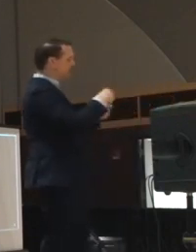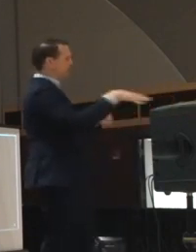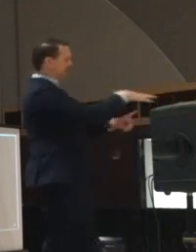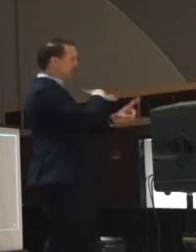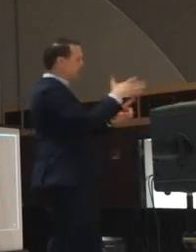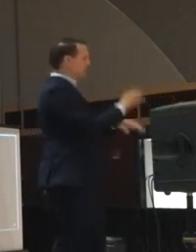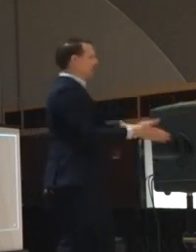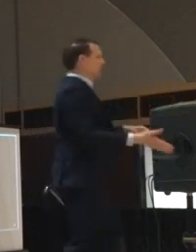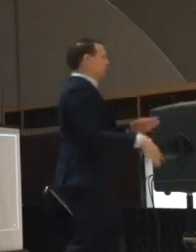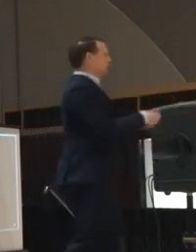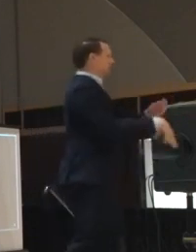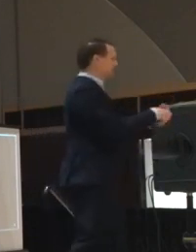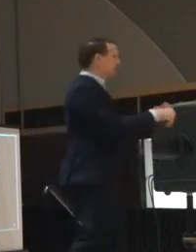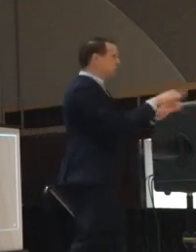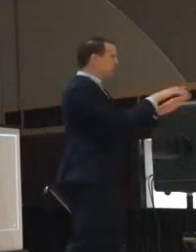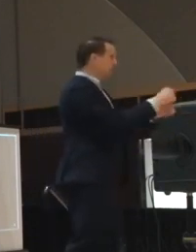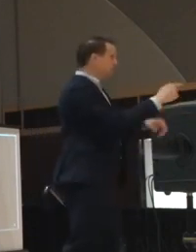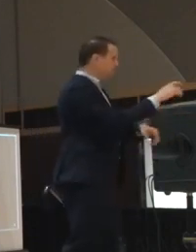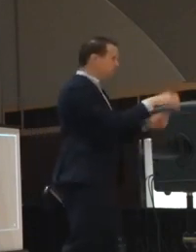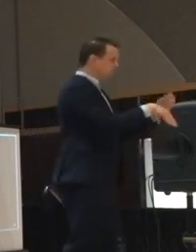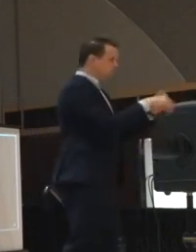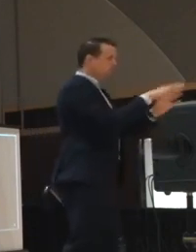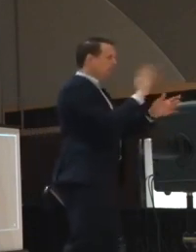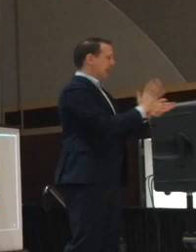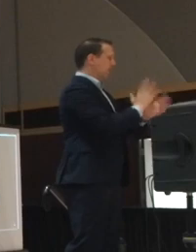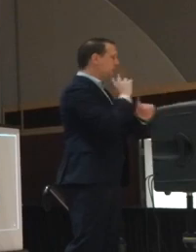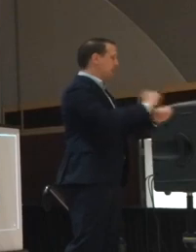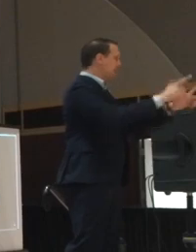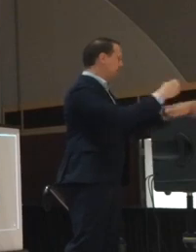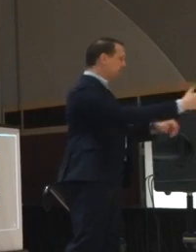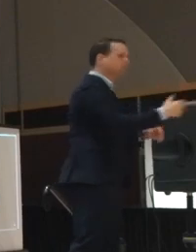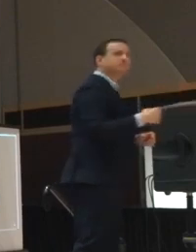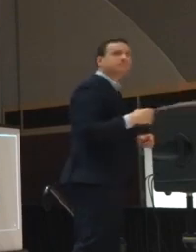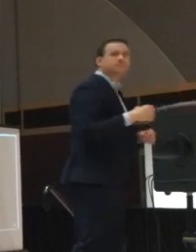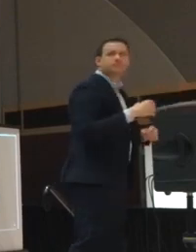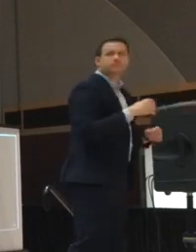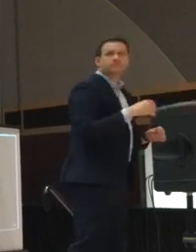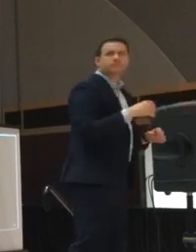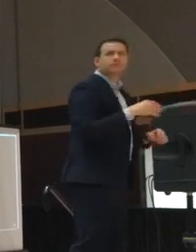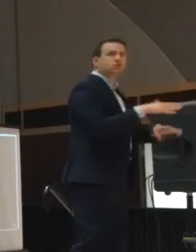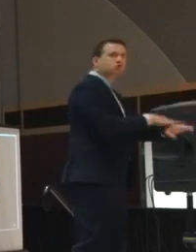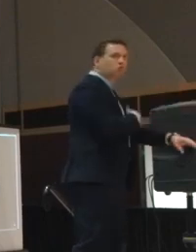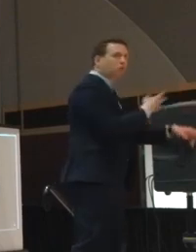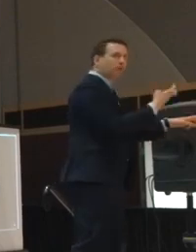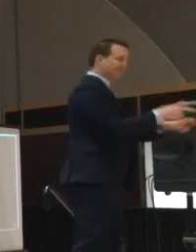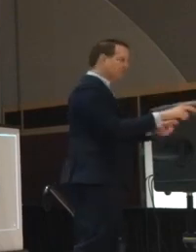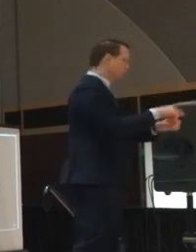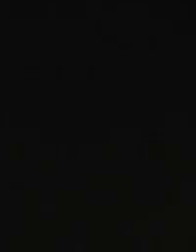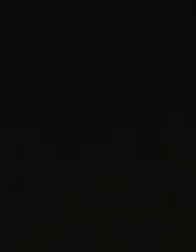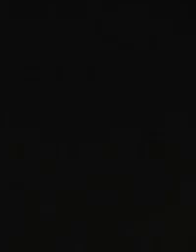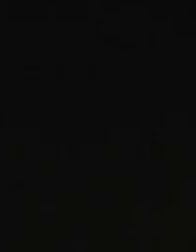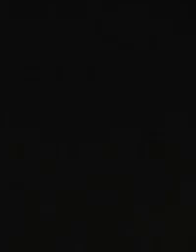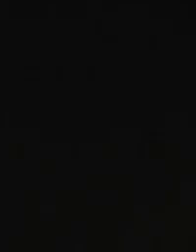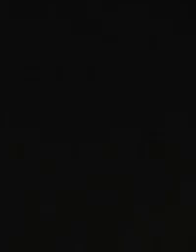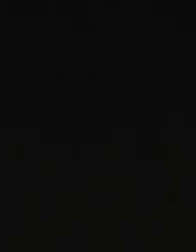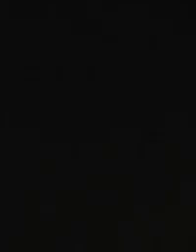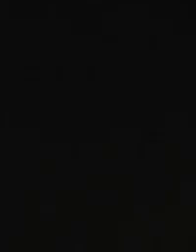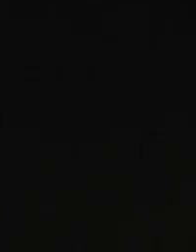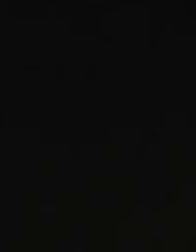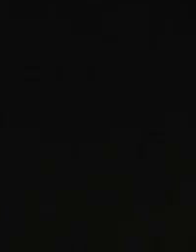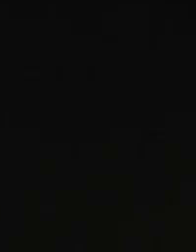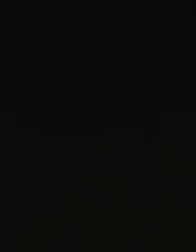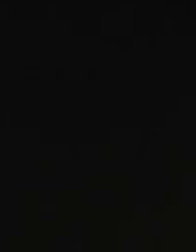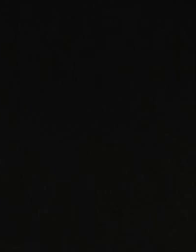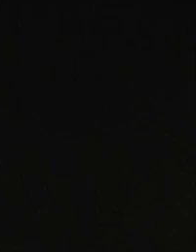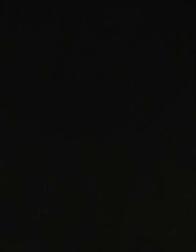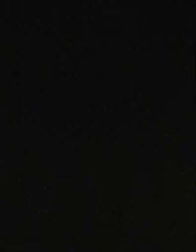those three keywords into regular Google, the paper will come up. Slow transition to work. Jobs on a schedule